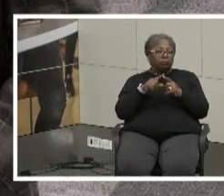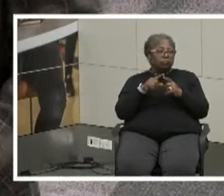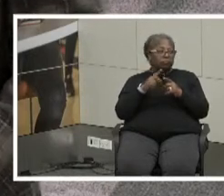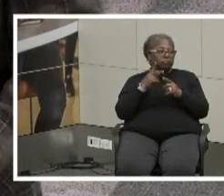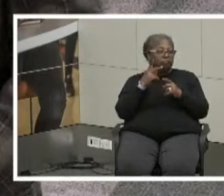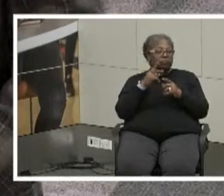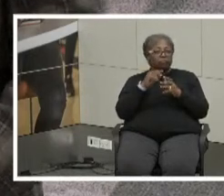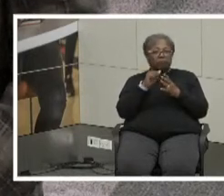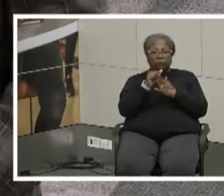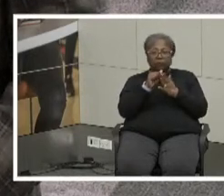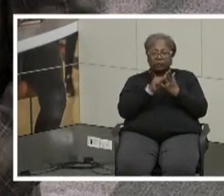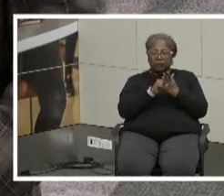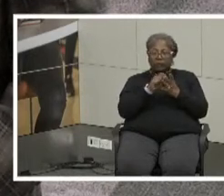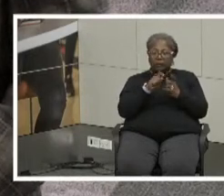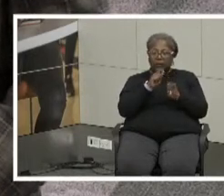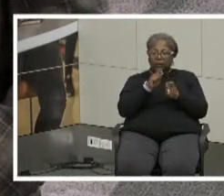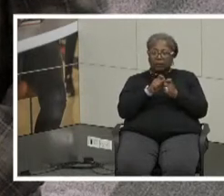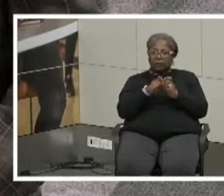accounting